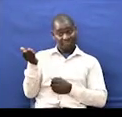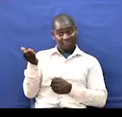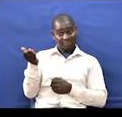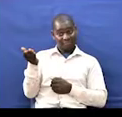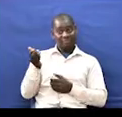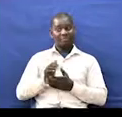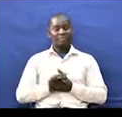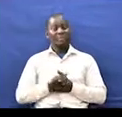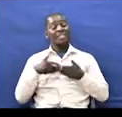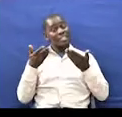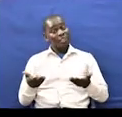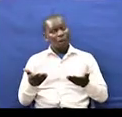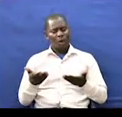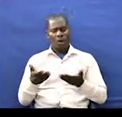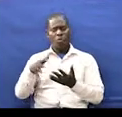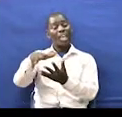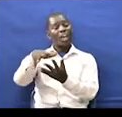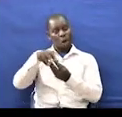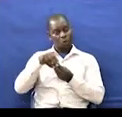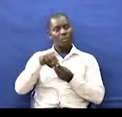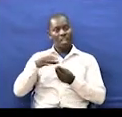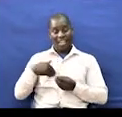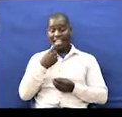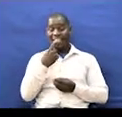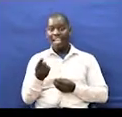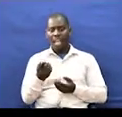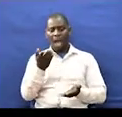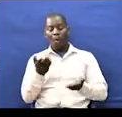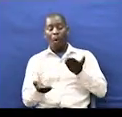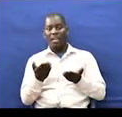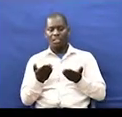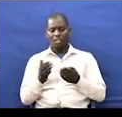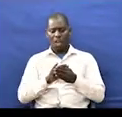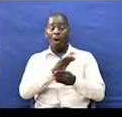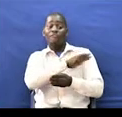So you can conclude by saying that moment of force